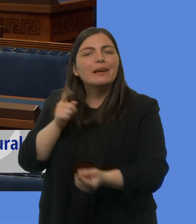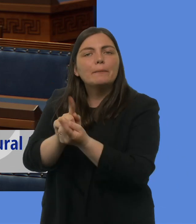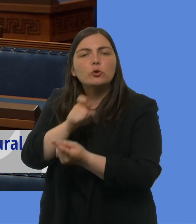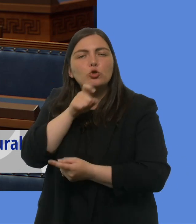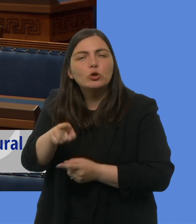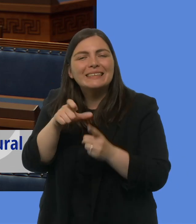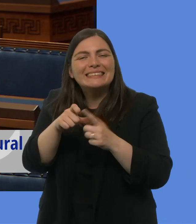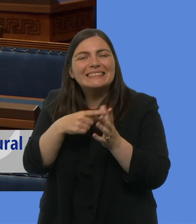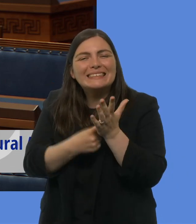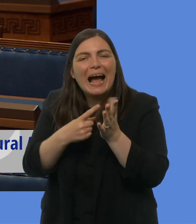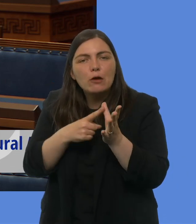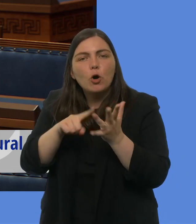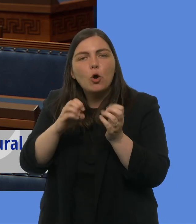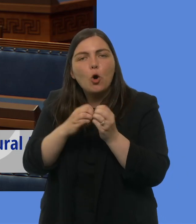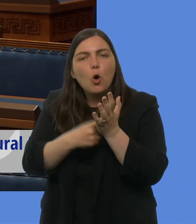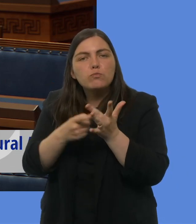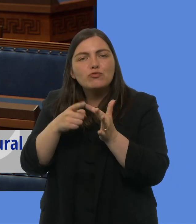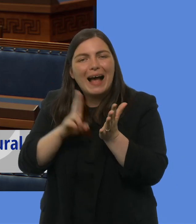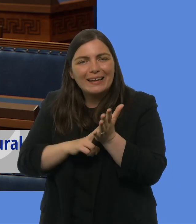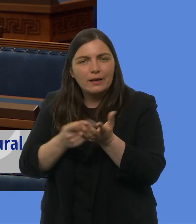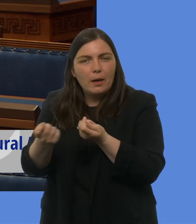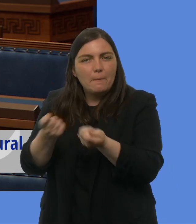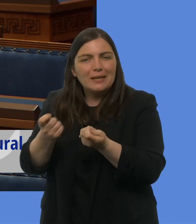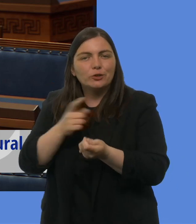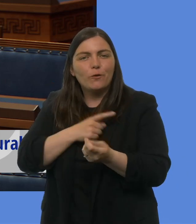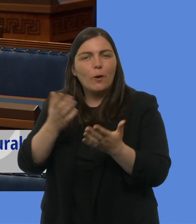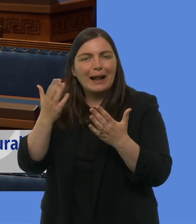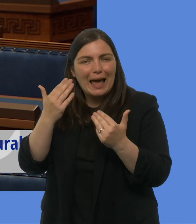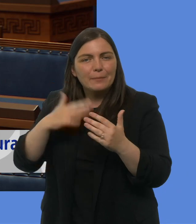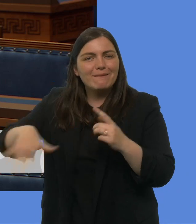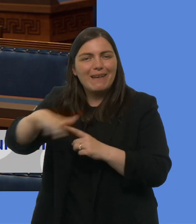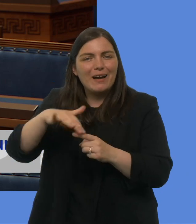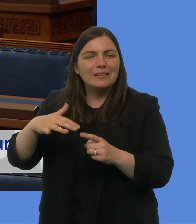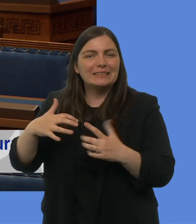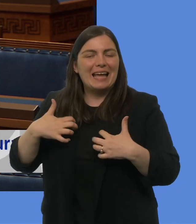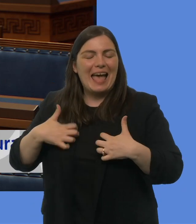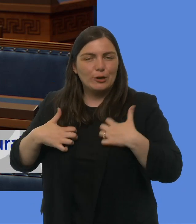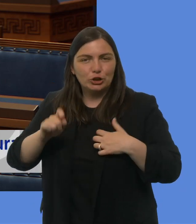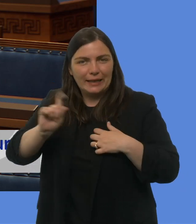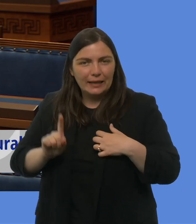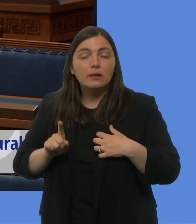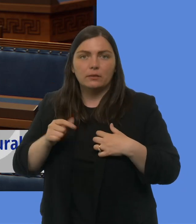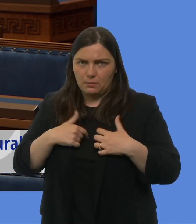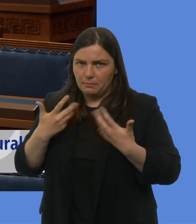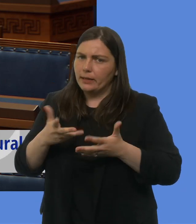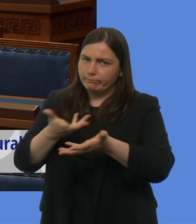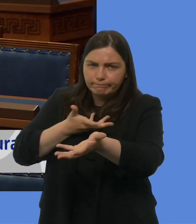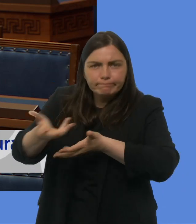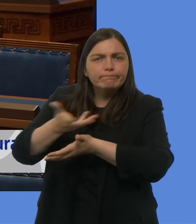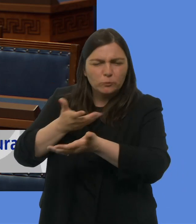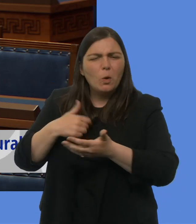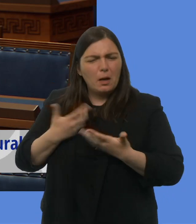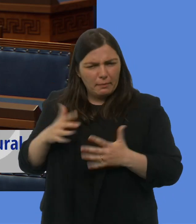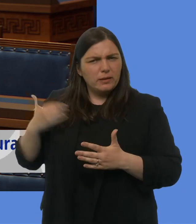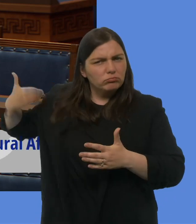Climate, Environment and Energy, and there's significant liaison occurring across the UK and Ireland. There's